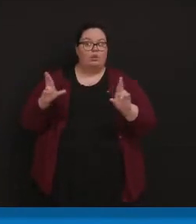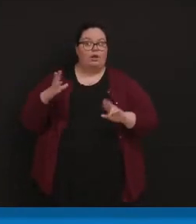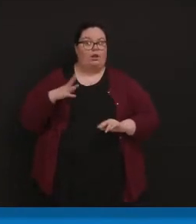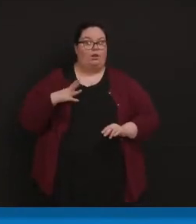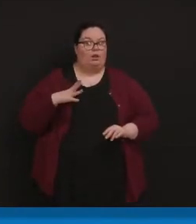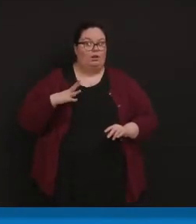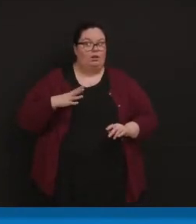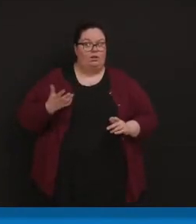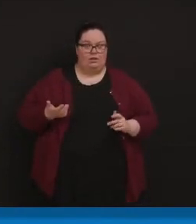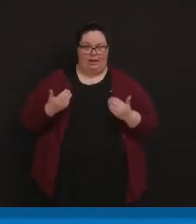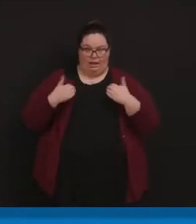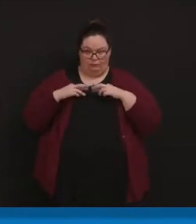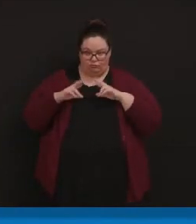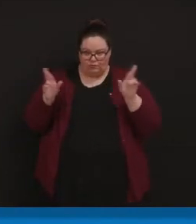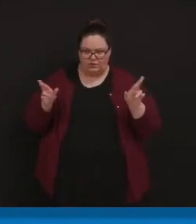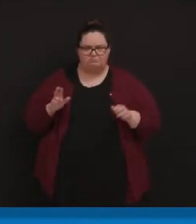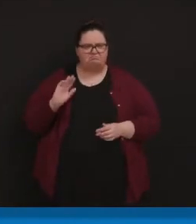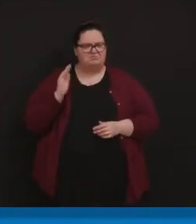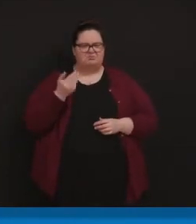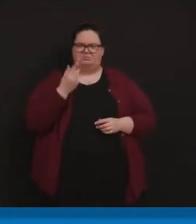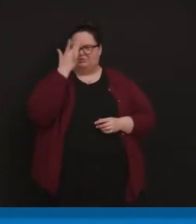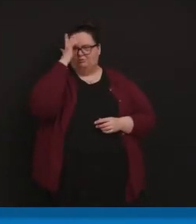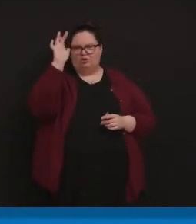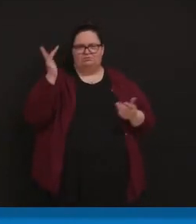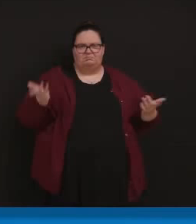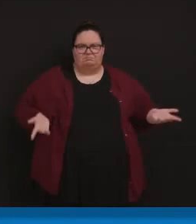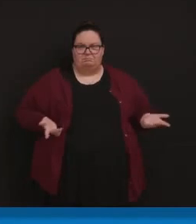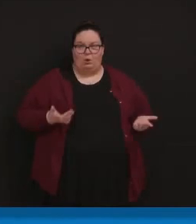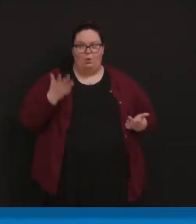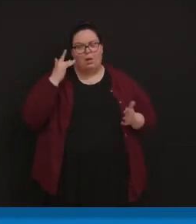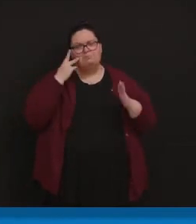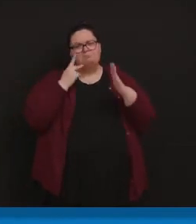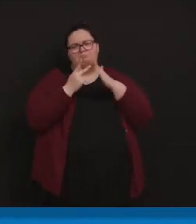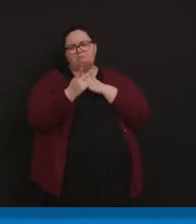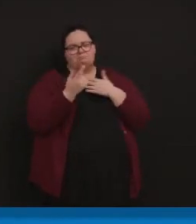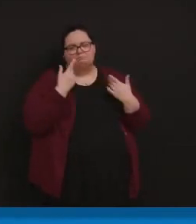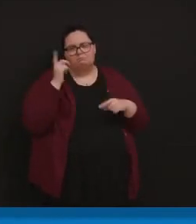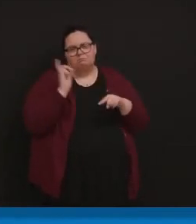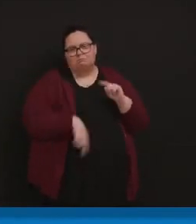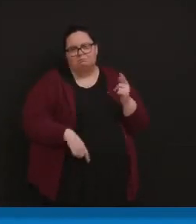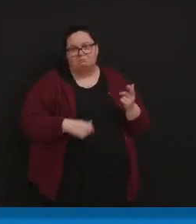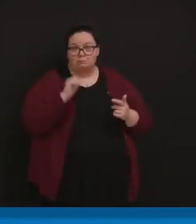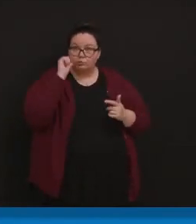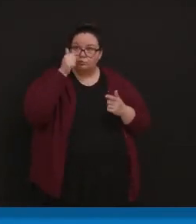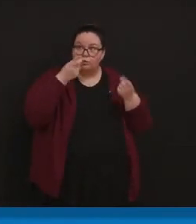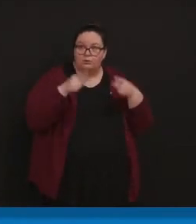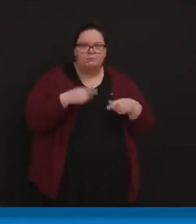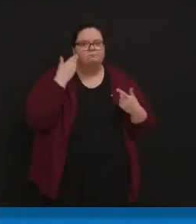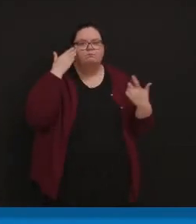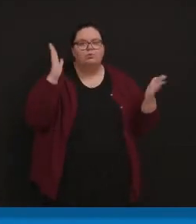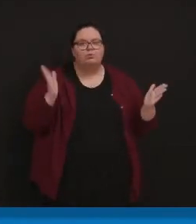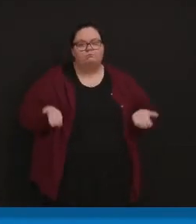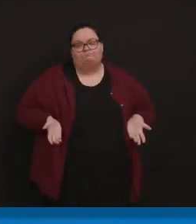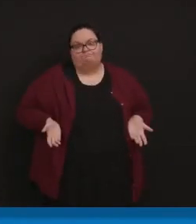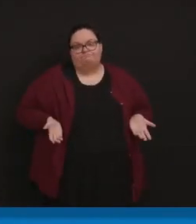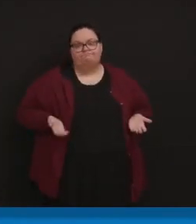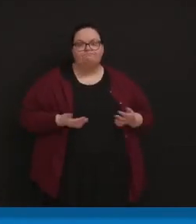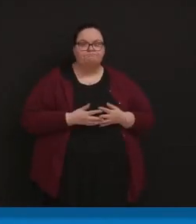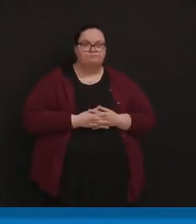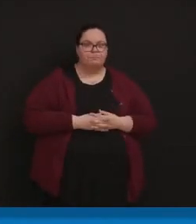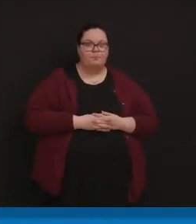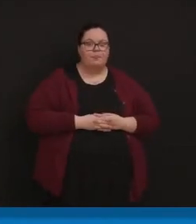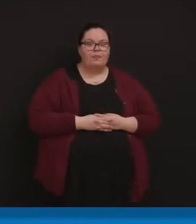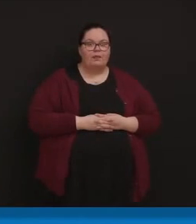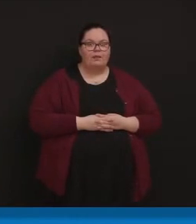students have got material at home, that to me just seems sensible at a time when we don't know what the virus is going to throw at us tomorrow. None of us do.